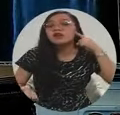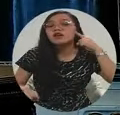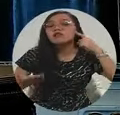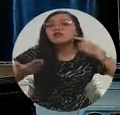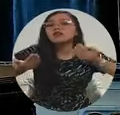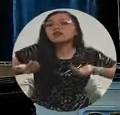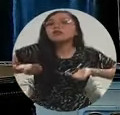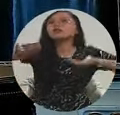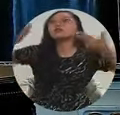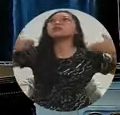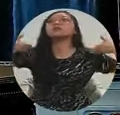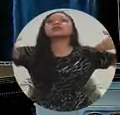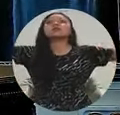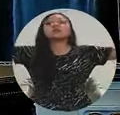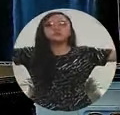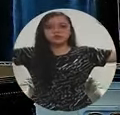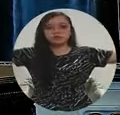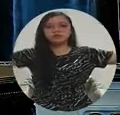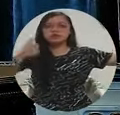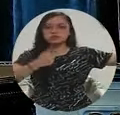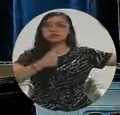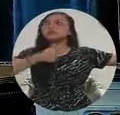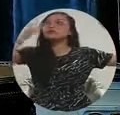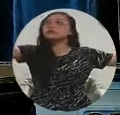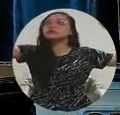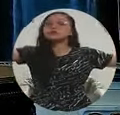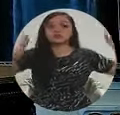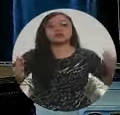commit yourself completely to God.